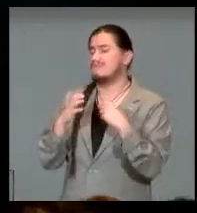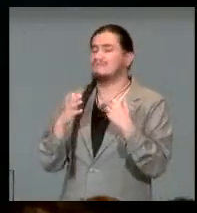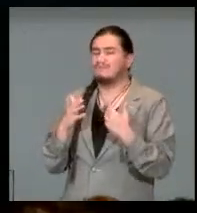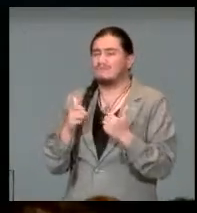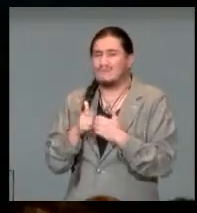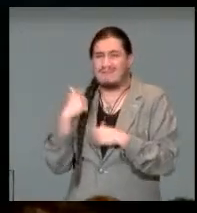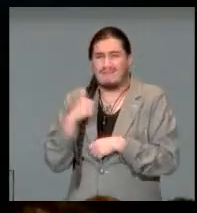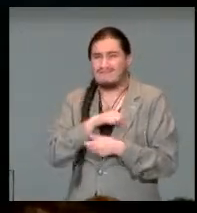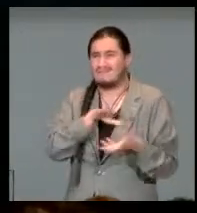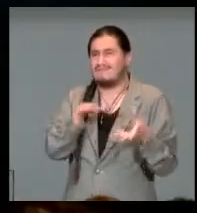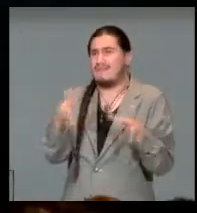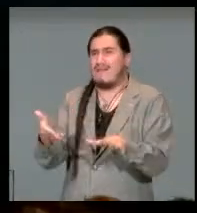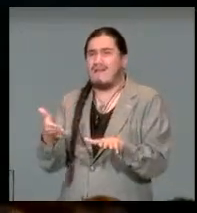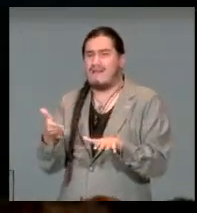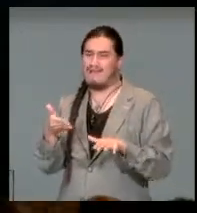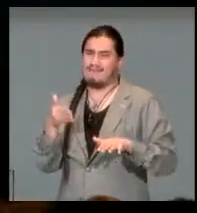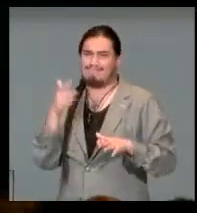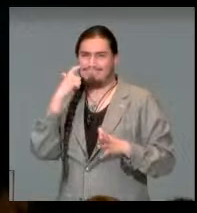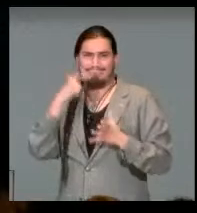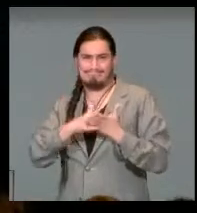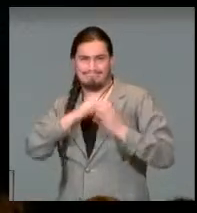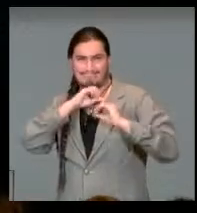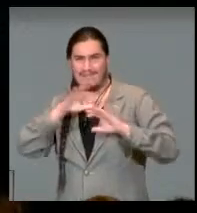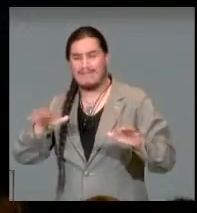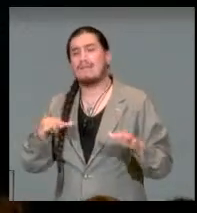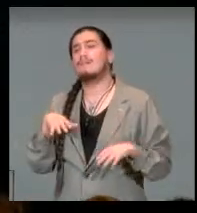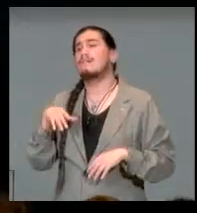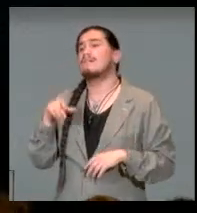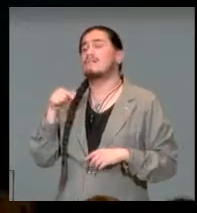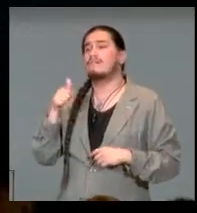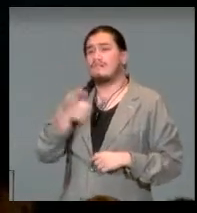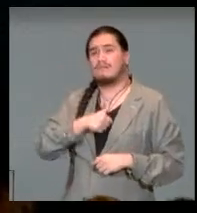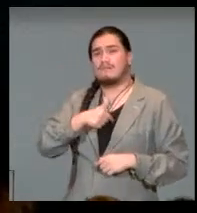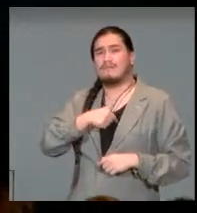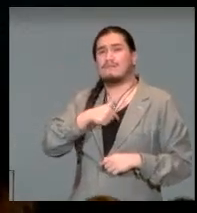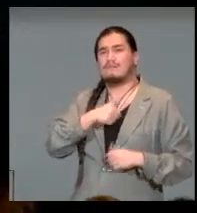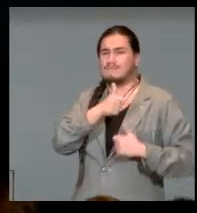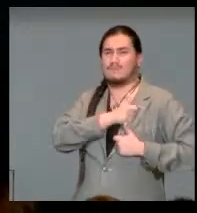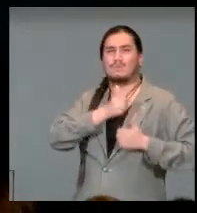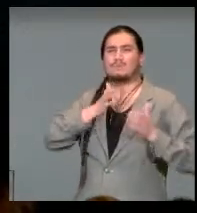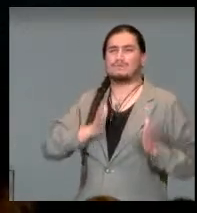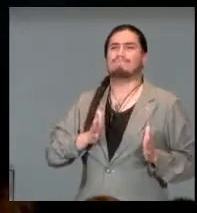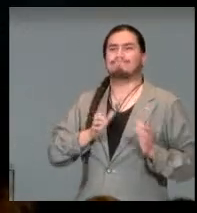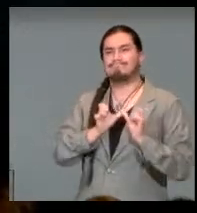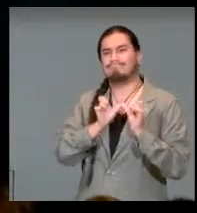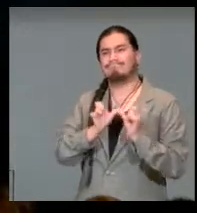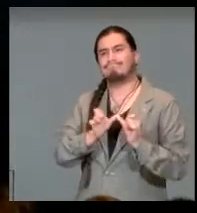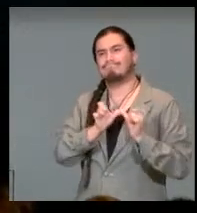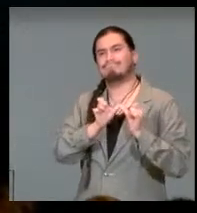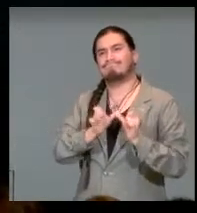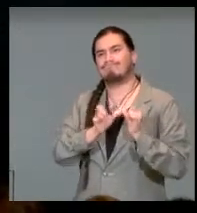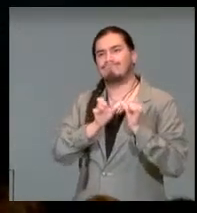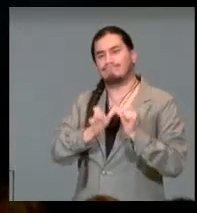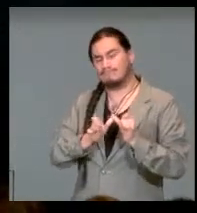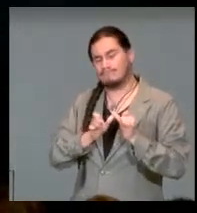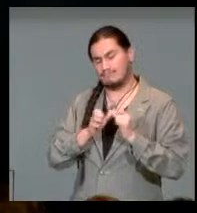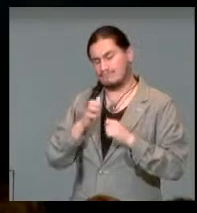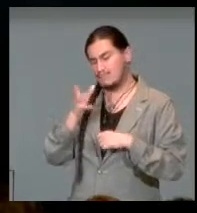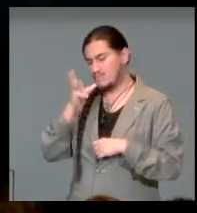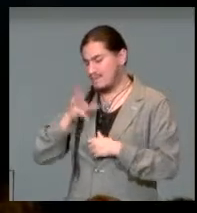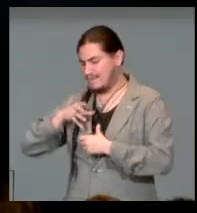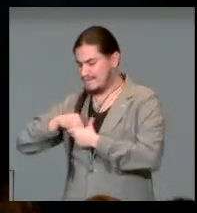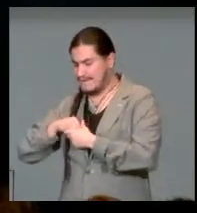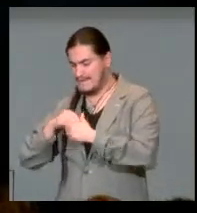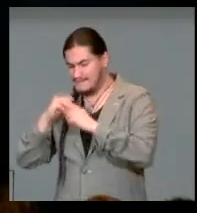of us dying unseen. She is a soldier. that trains the woman in me to carry guns